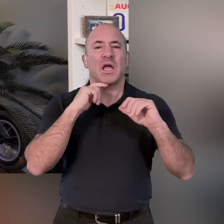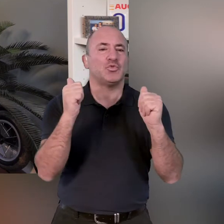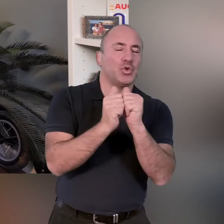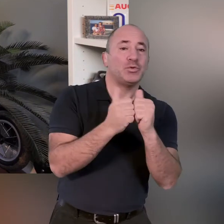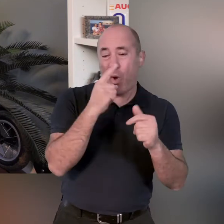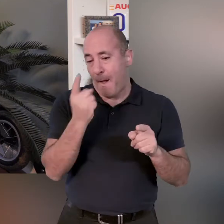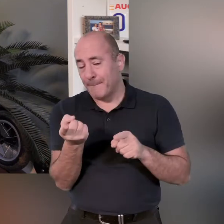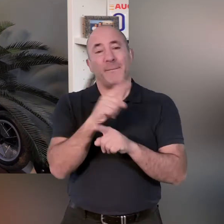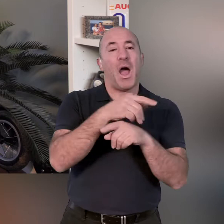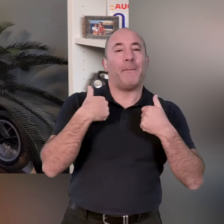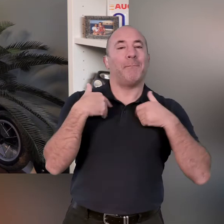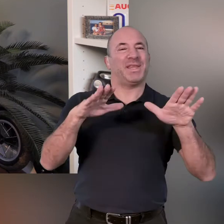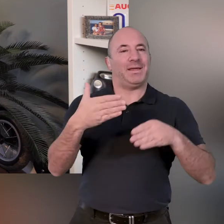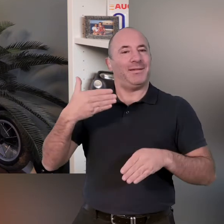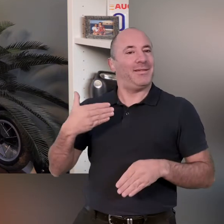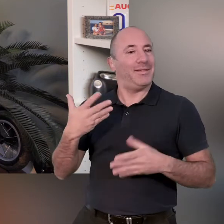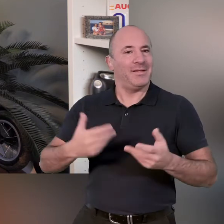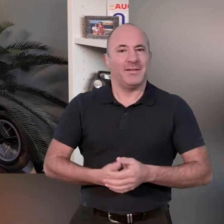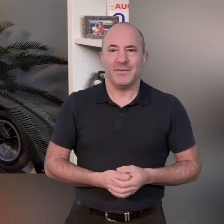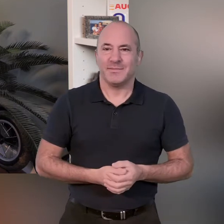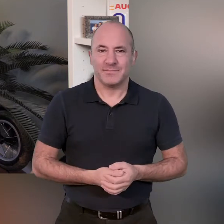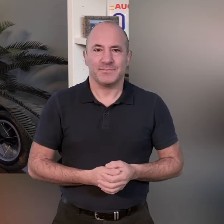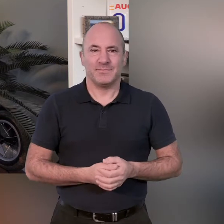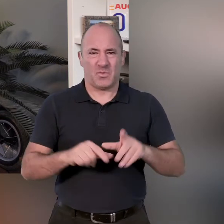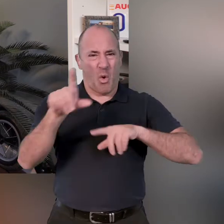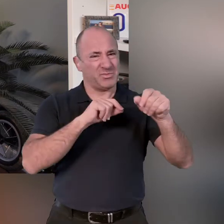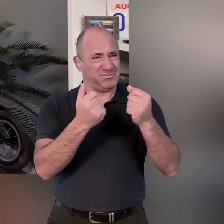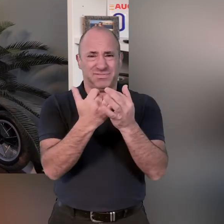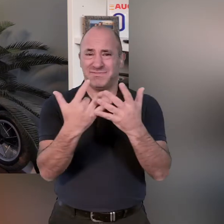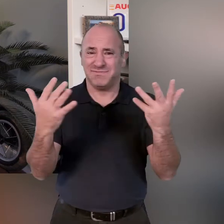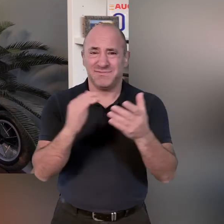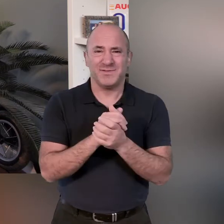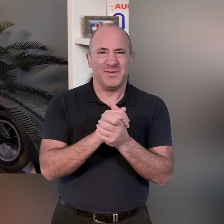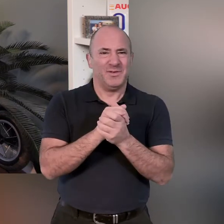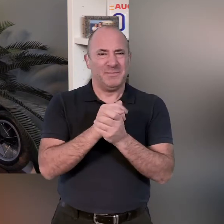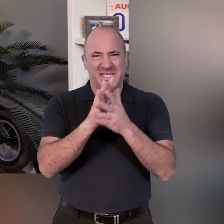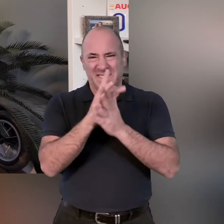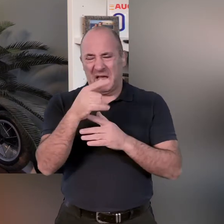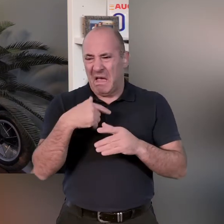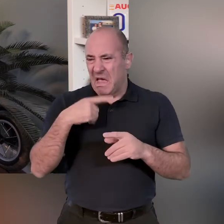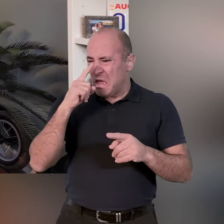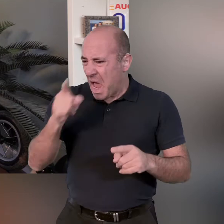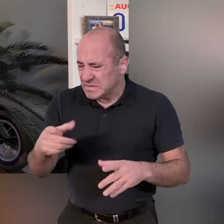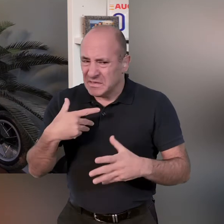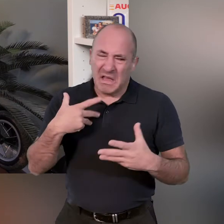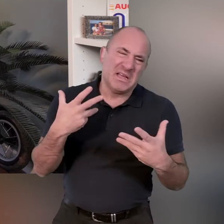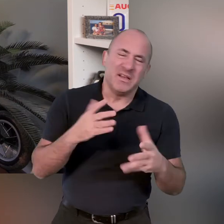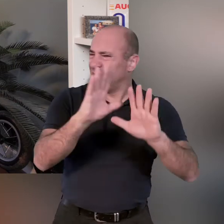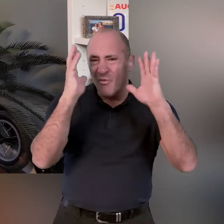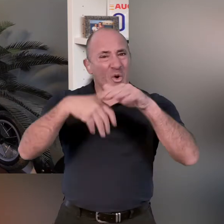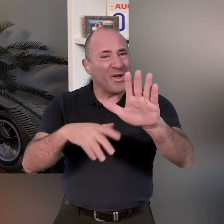look for another exercise or repeat one of the ones that we've already done. There's lots of options here that you can do, so don't worry too much about not